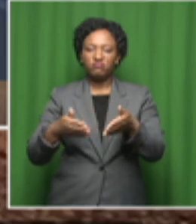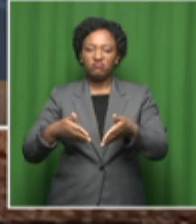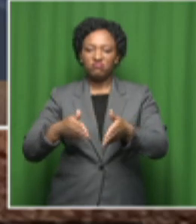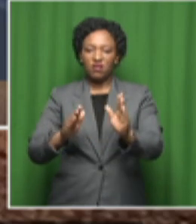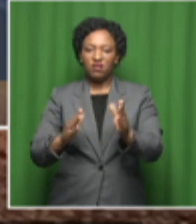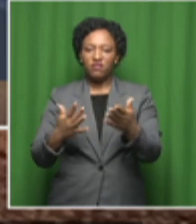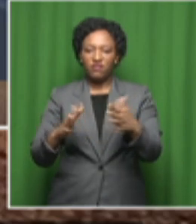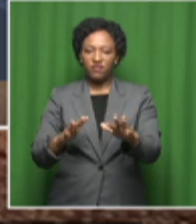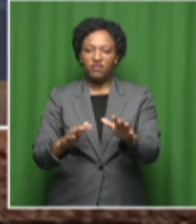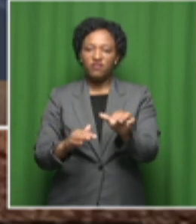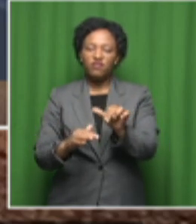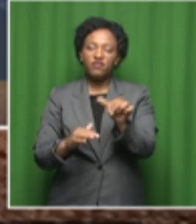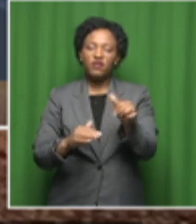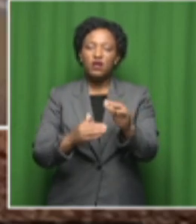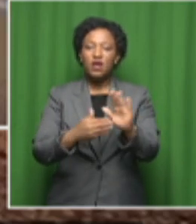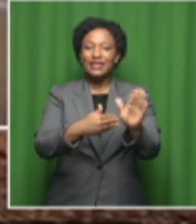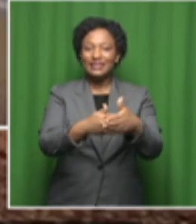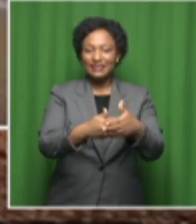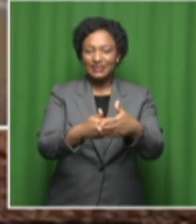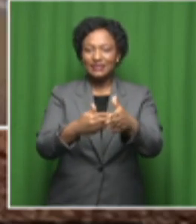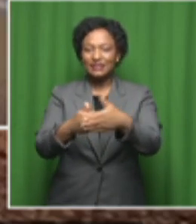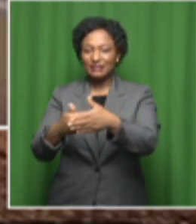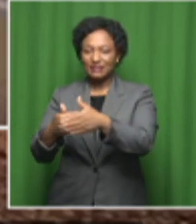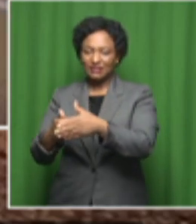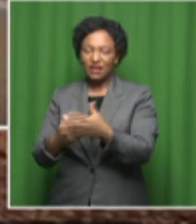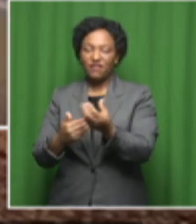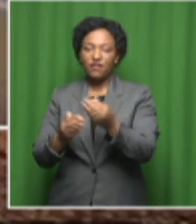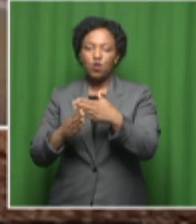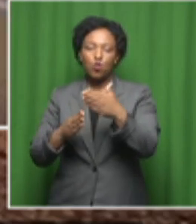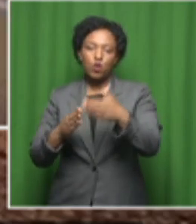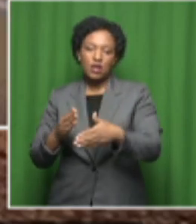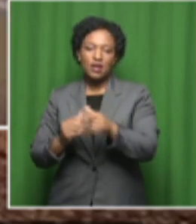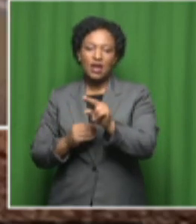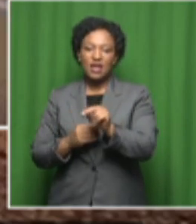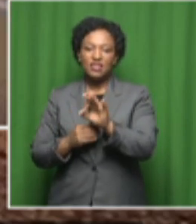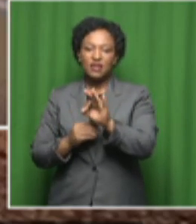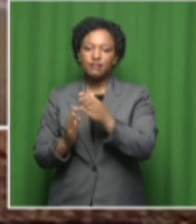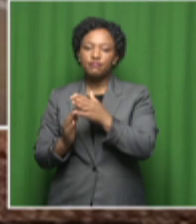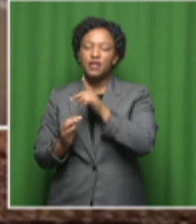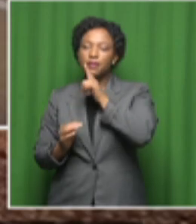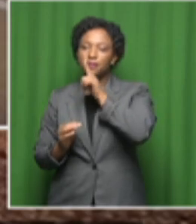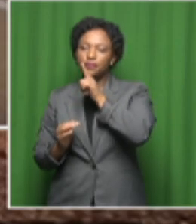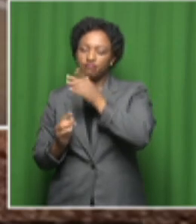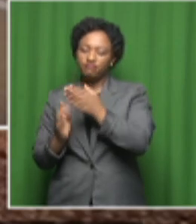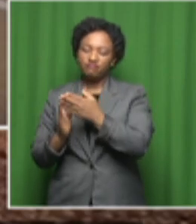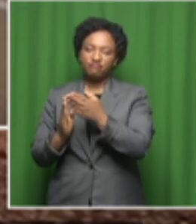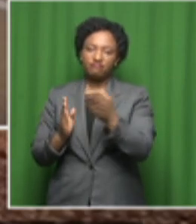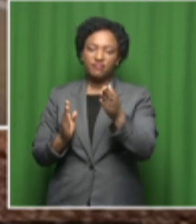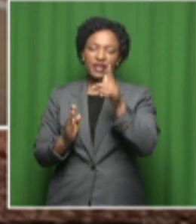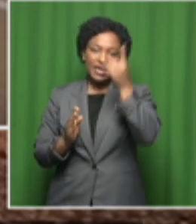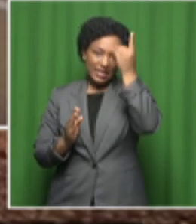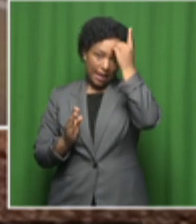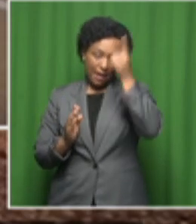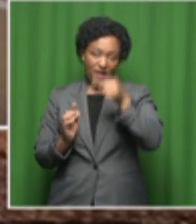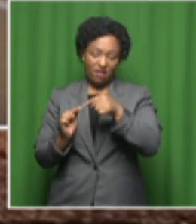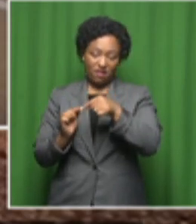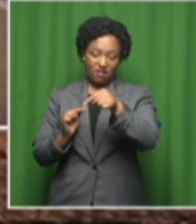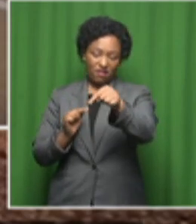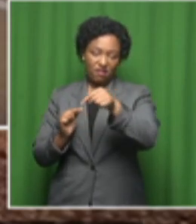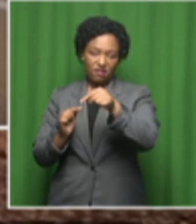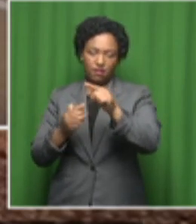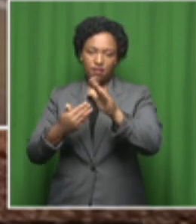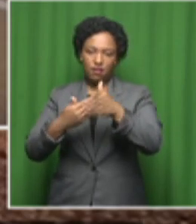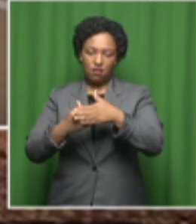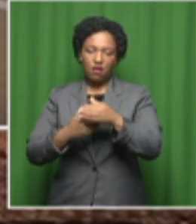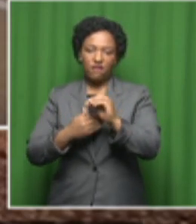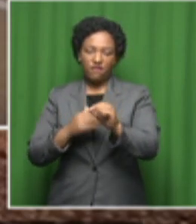route. And we're getting closer and closer to the weekend, and this big closure of the N3 between Pietermaritzburg and Durban. Again, a reminder, the road closed between Market